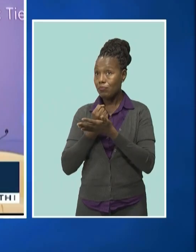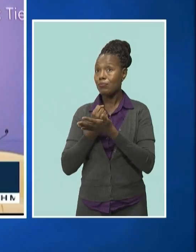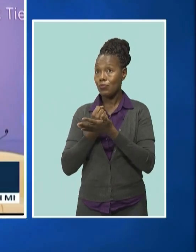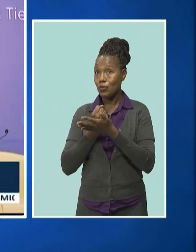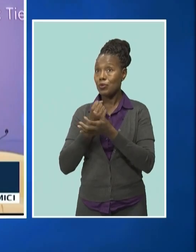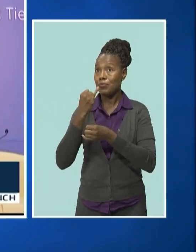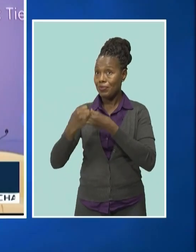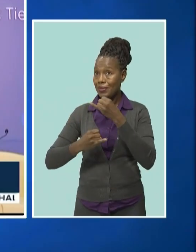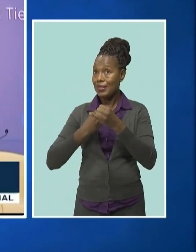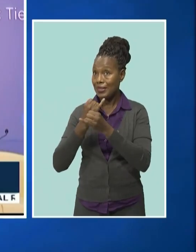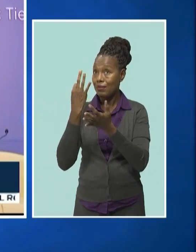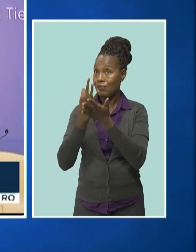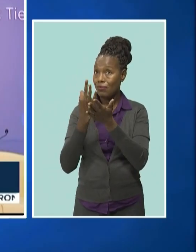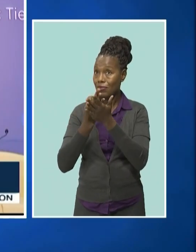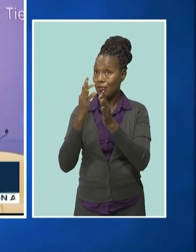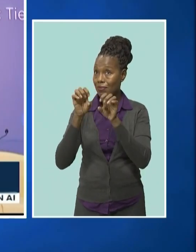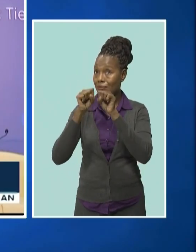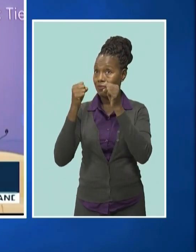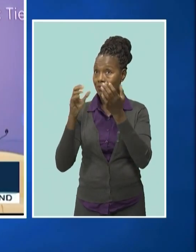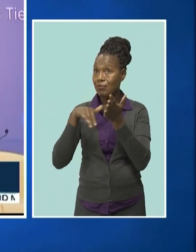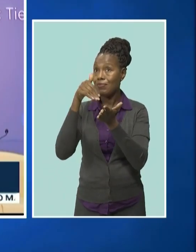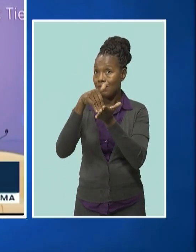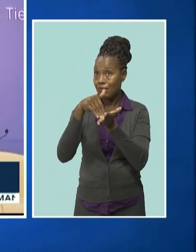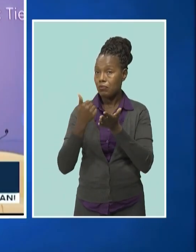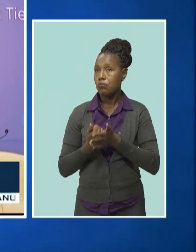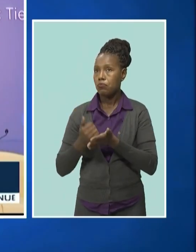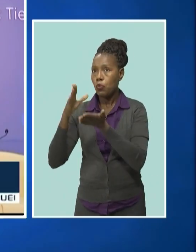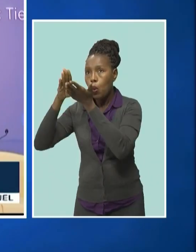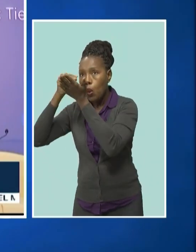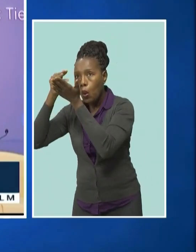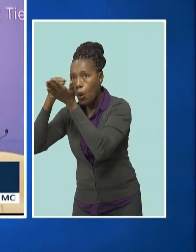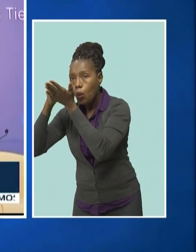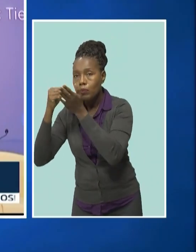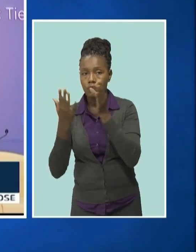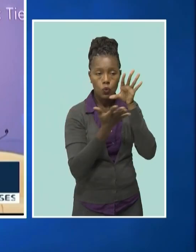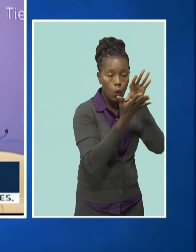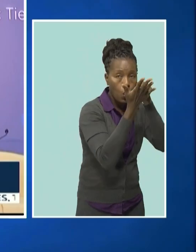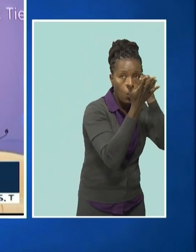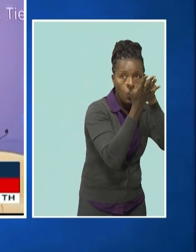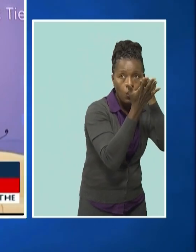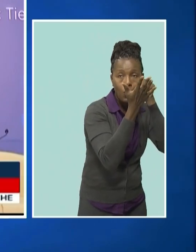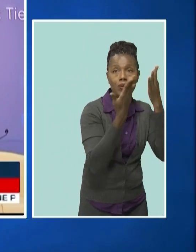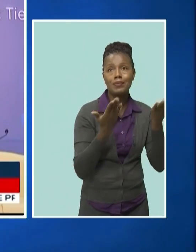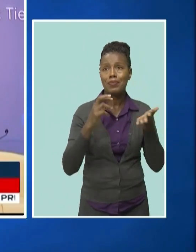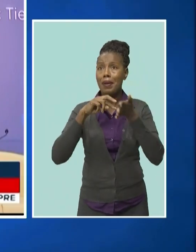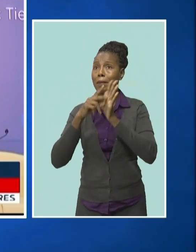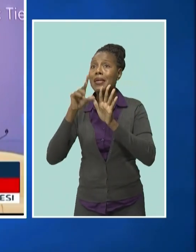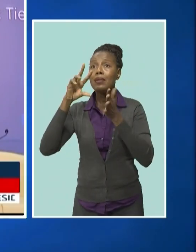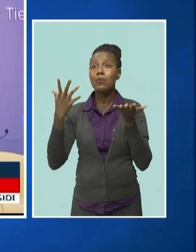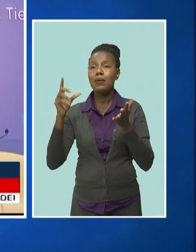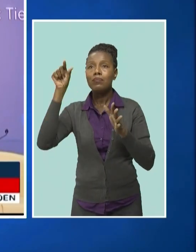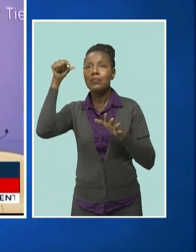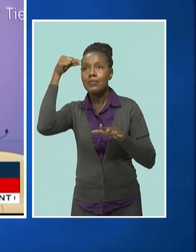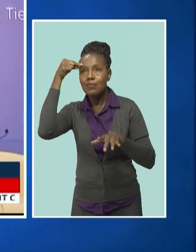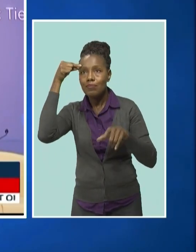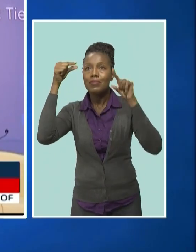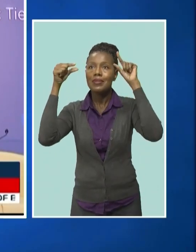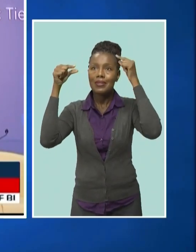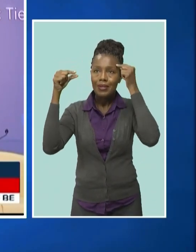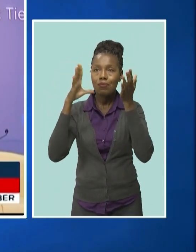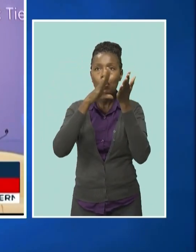international financial center, learning from each other. I'm talking government to government. But even for